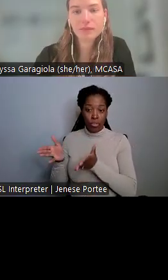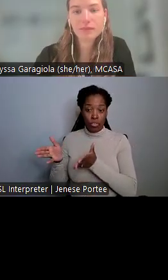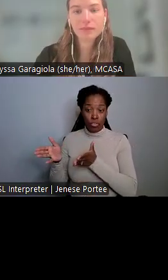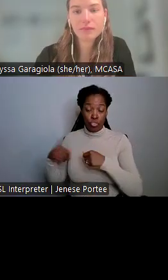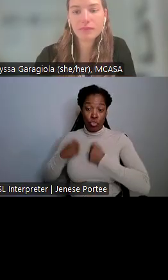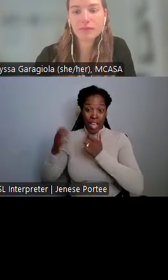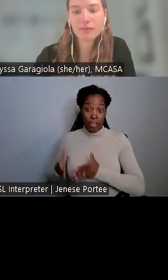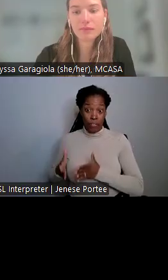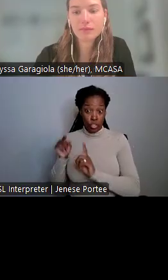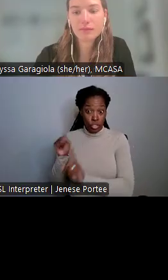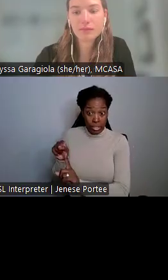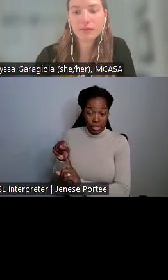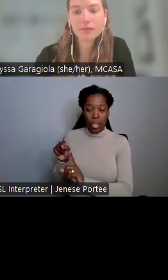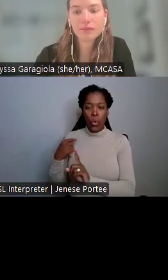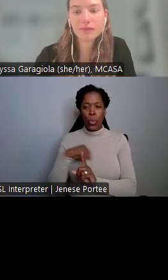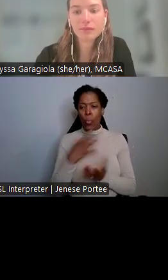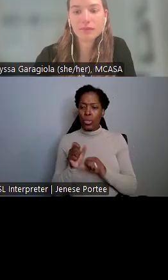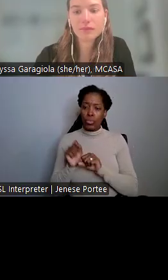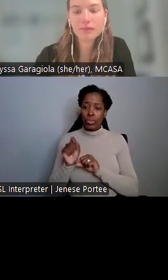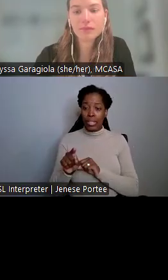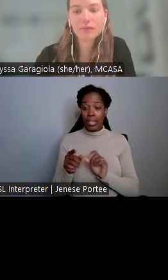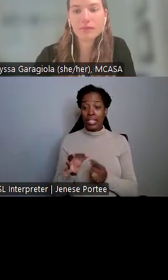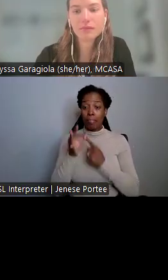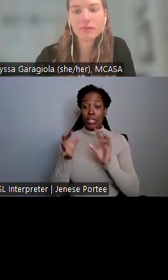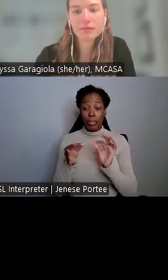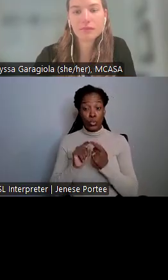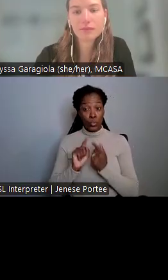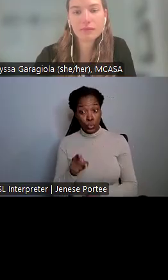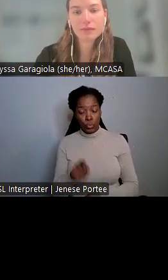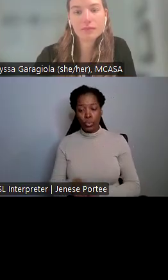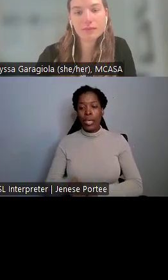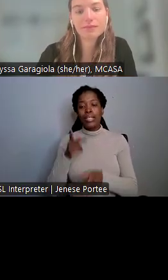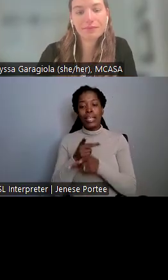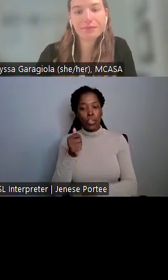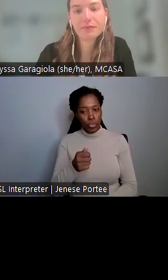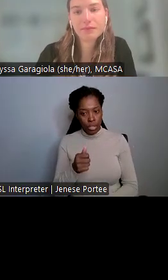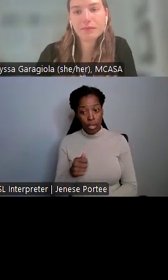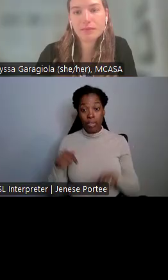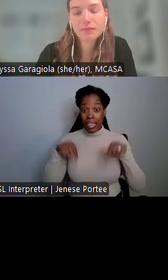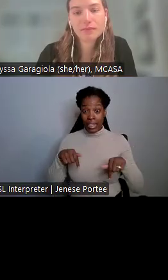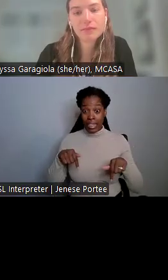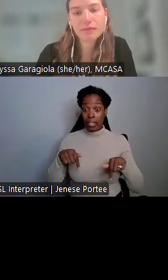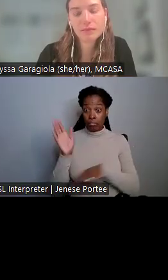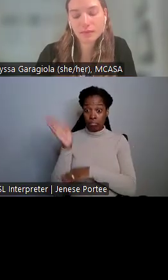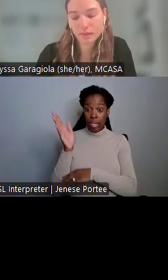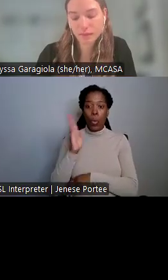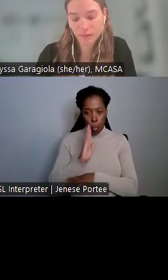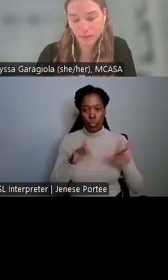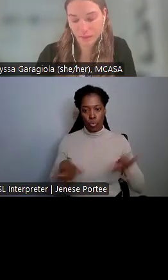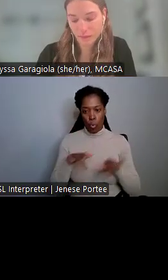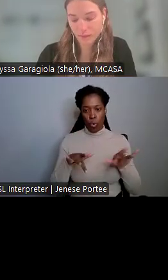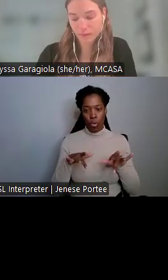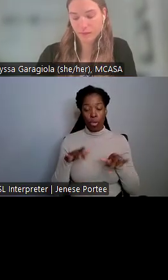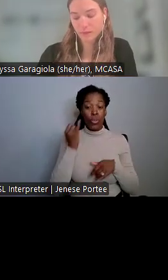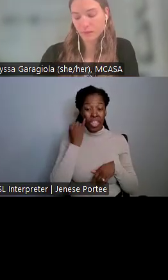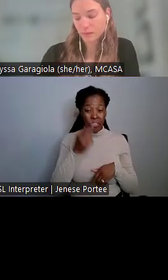just special message to you to take care of yourself. Reminder that this is being recorded. So if you need to step away or you need to